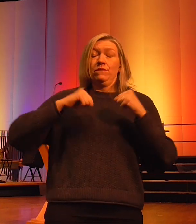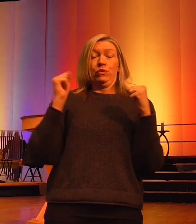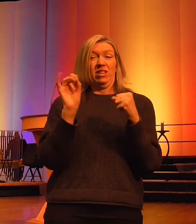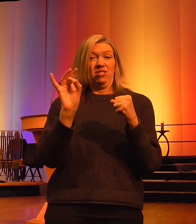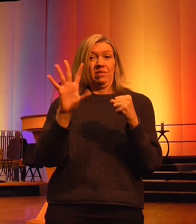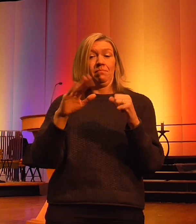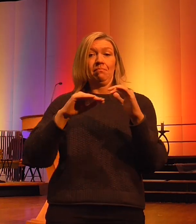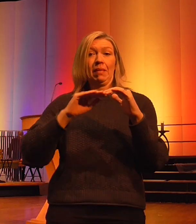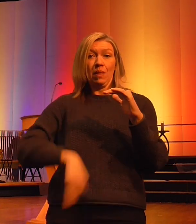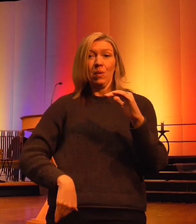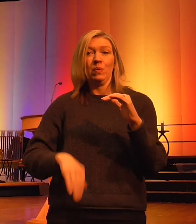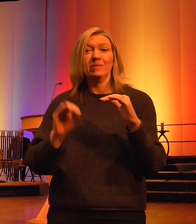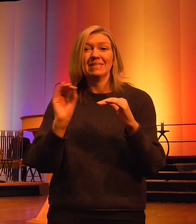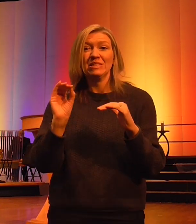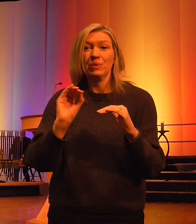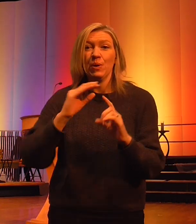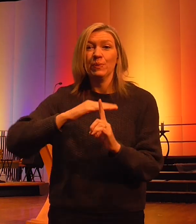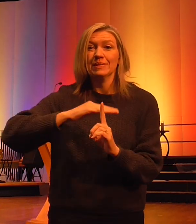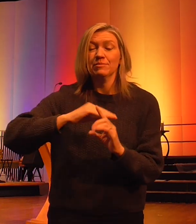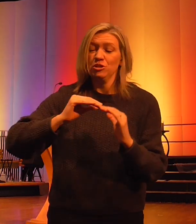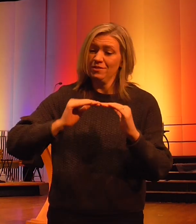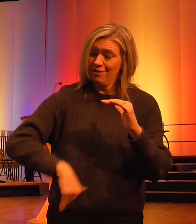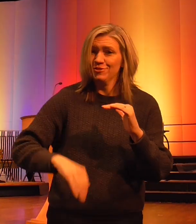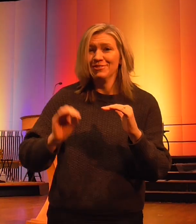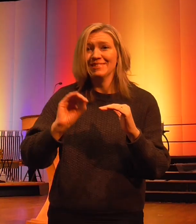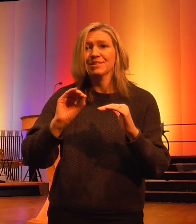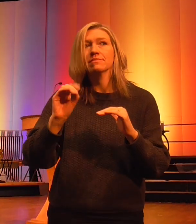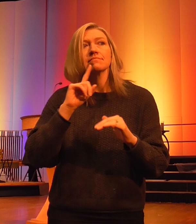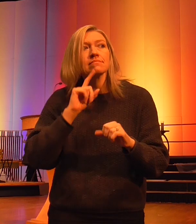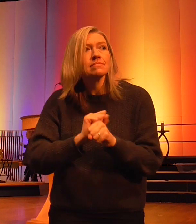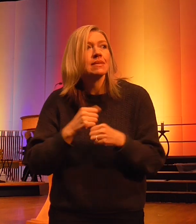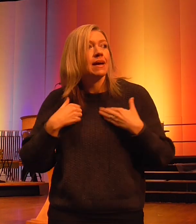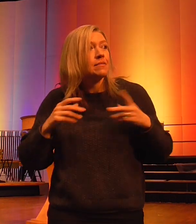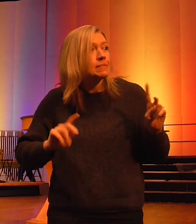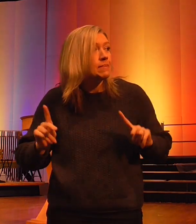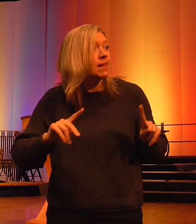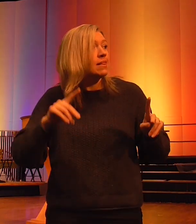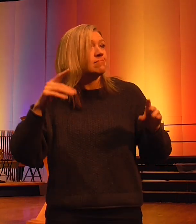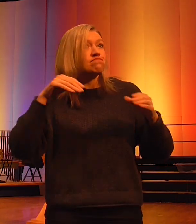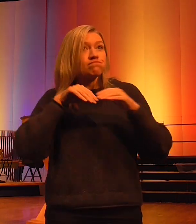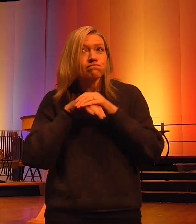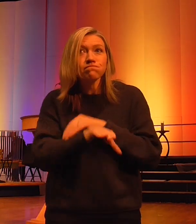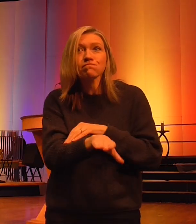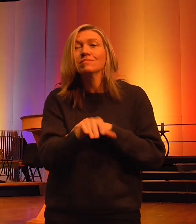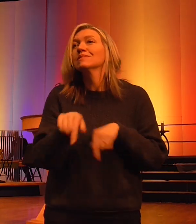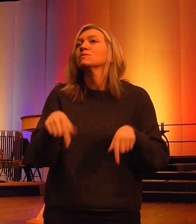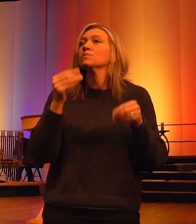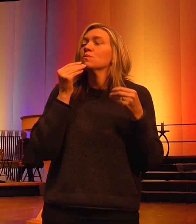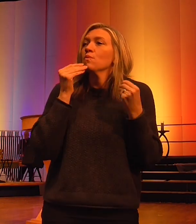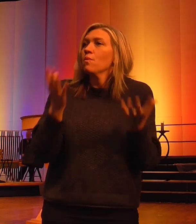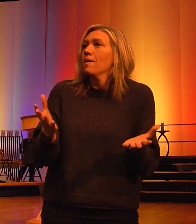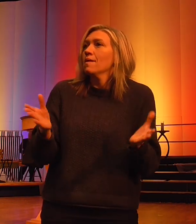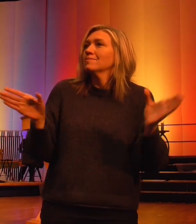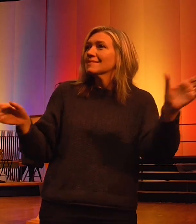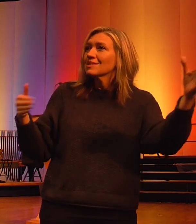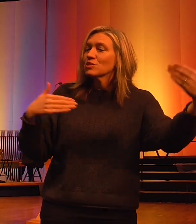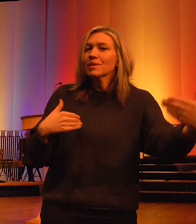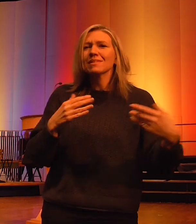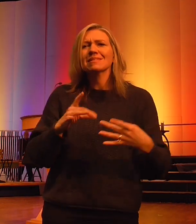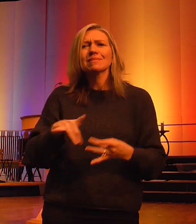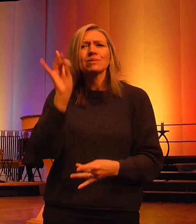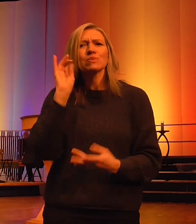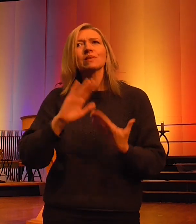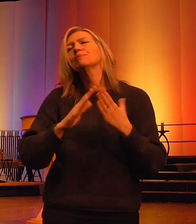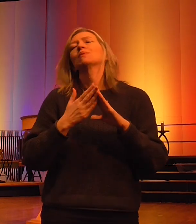zero temperatures. And so to have people in our sanctuary step in and step into the warmth of spiritual community